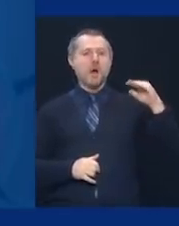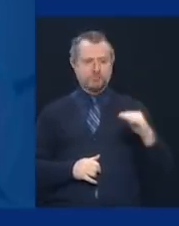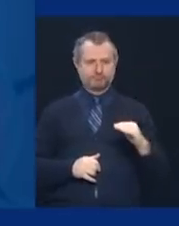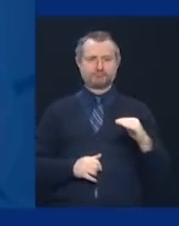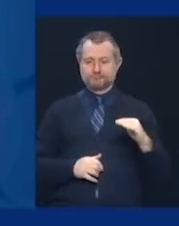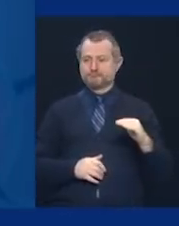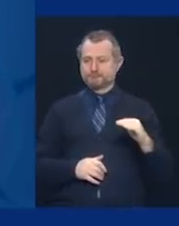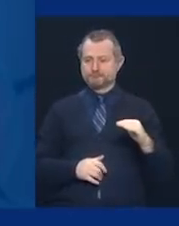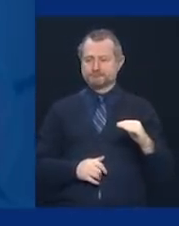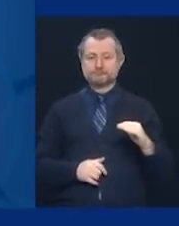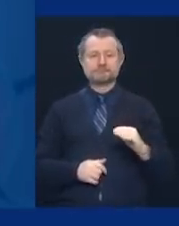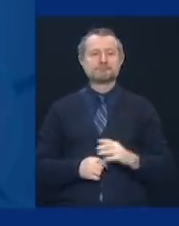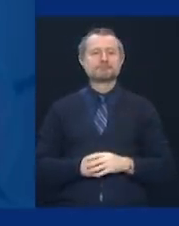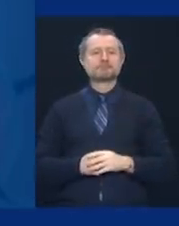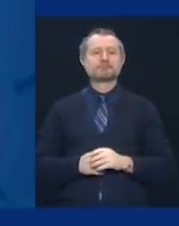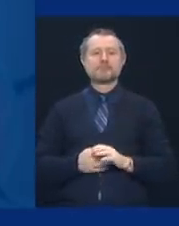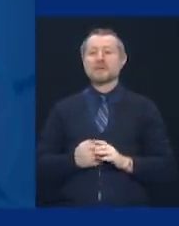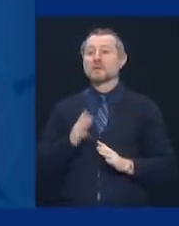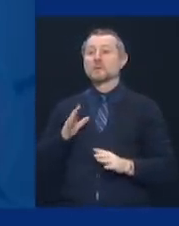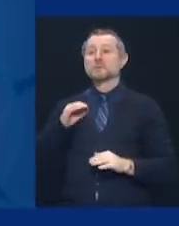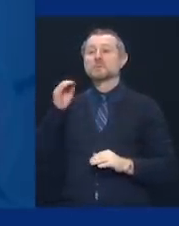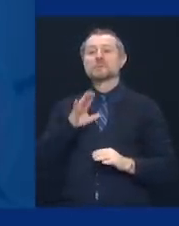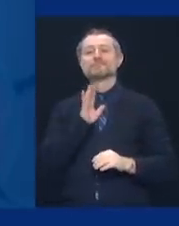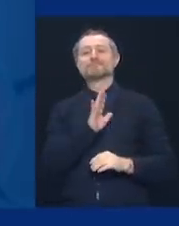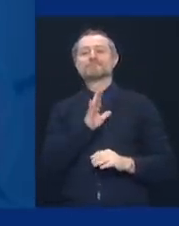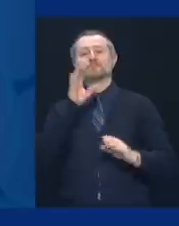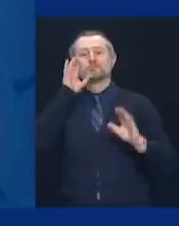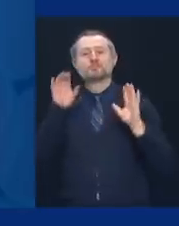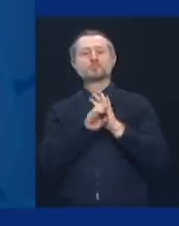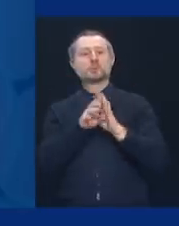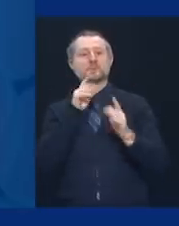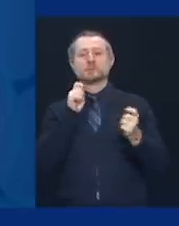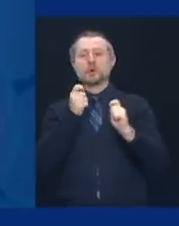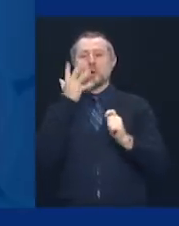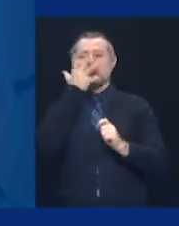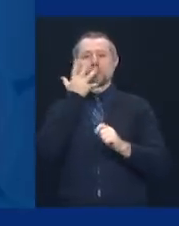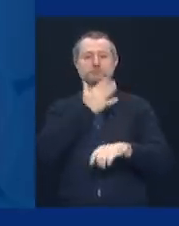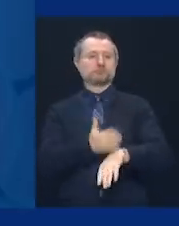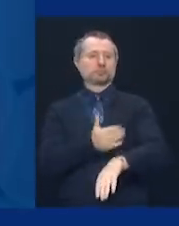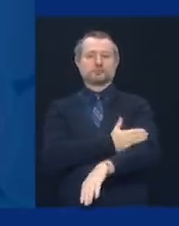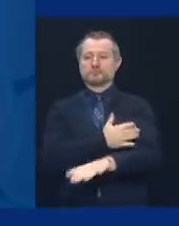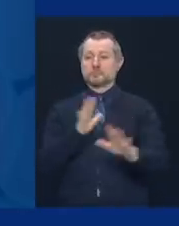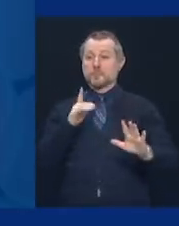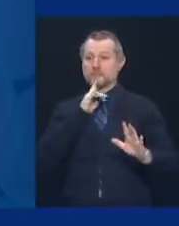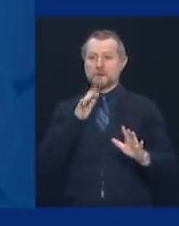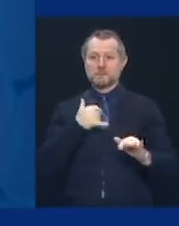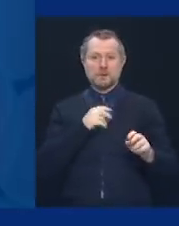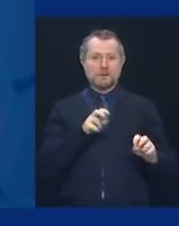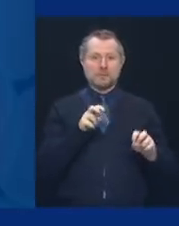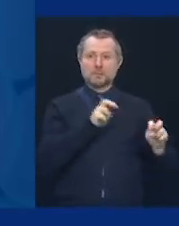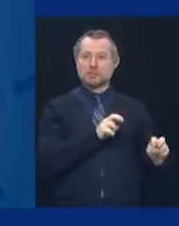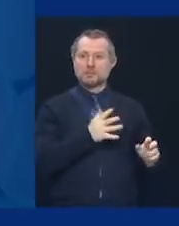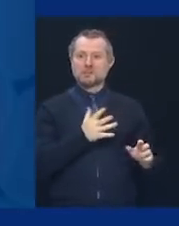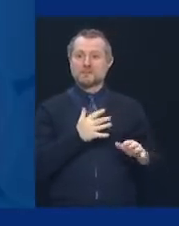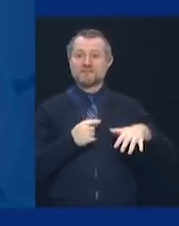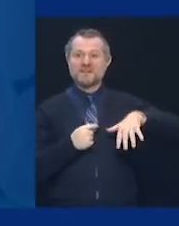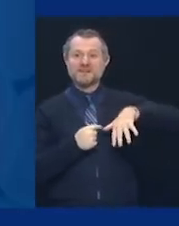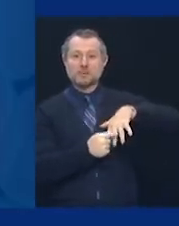now the picture has changed. It's Finger Lakes in central New York, believe it or not.